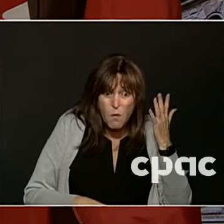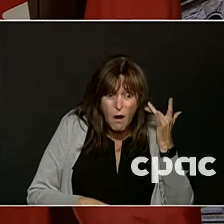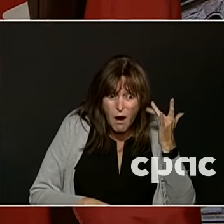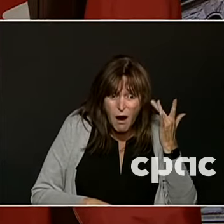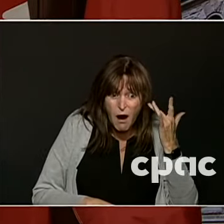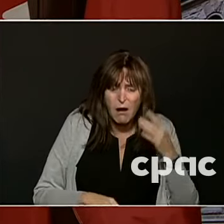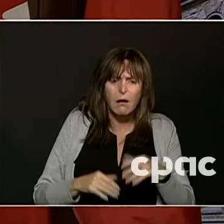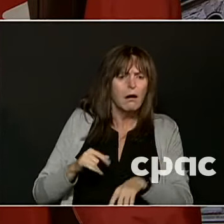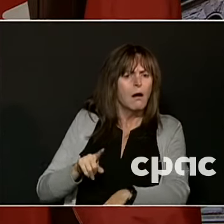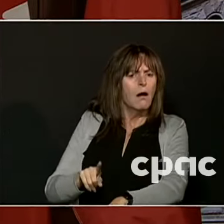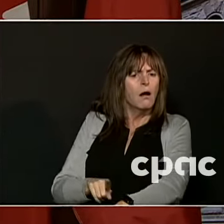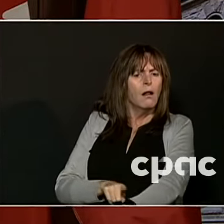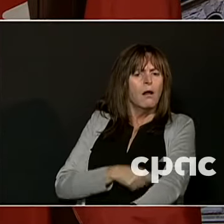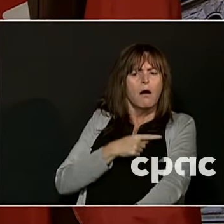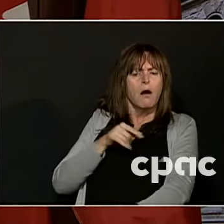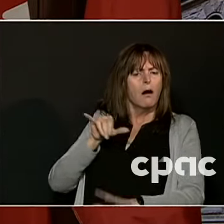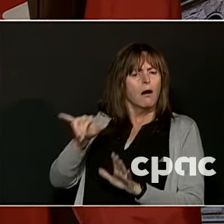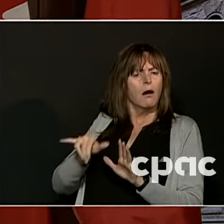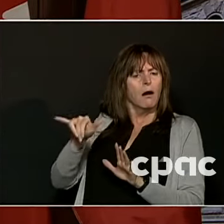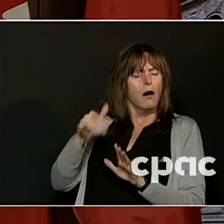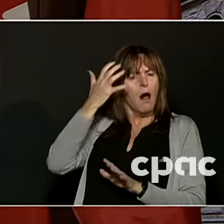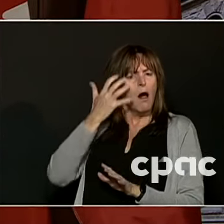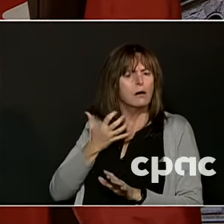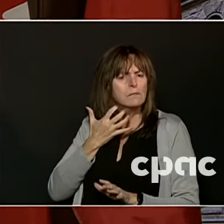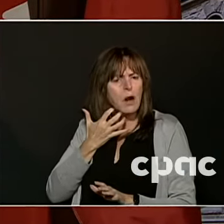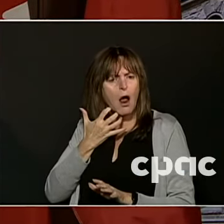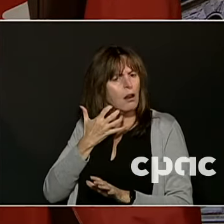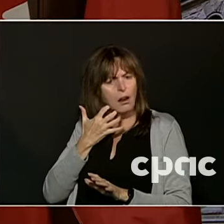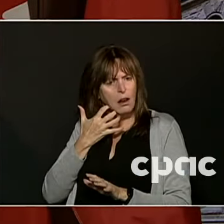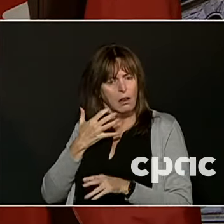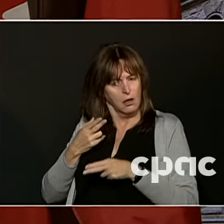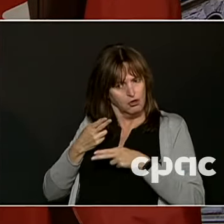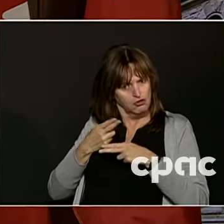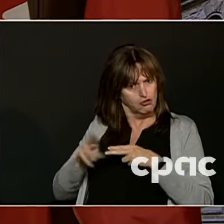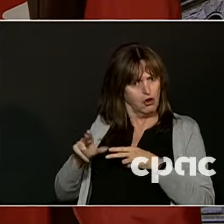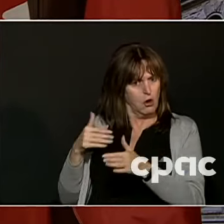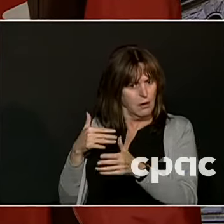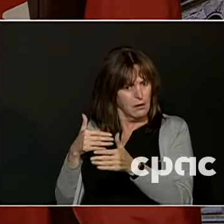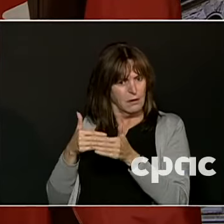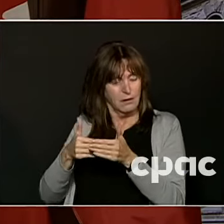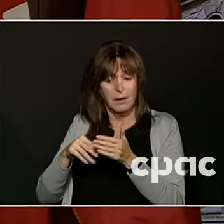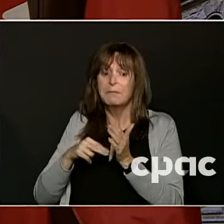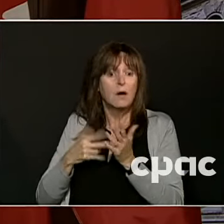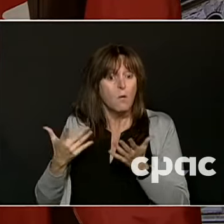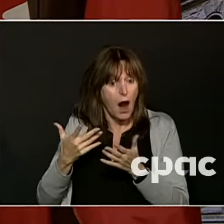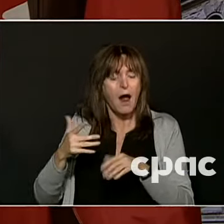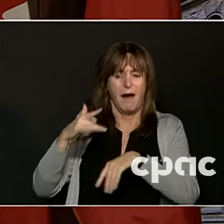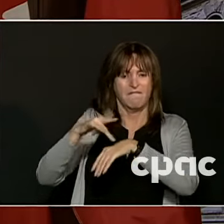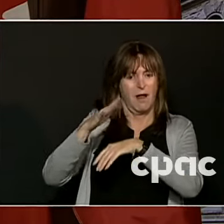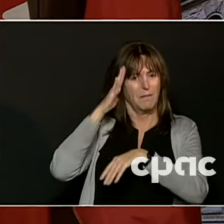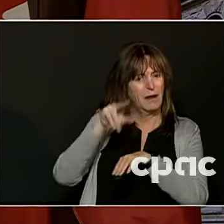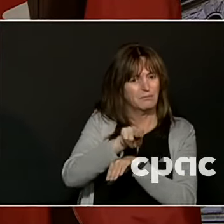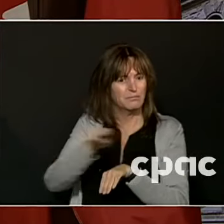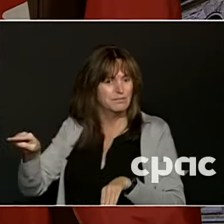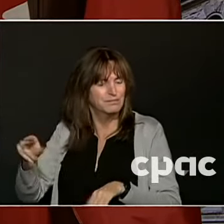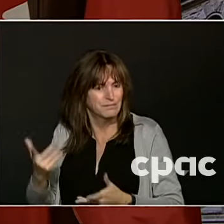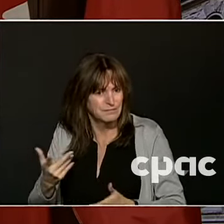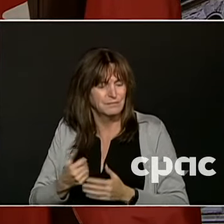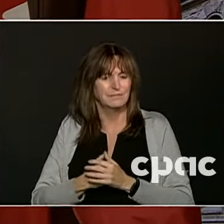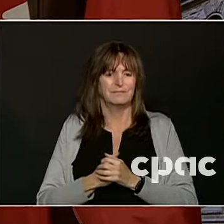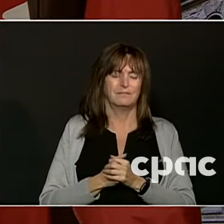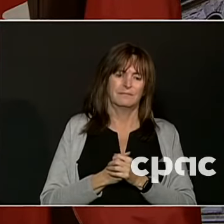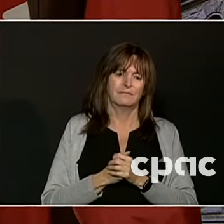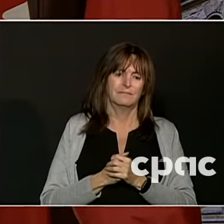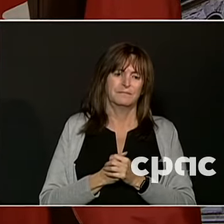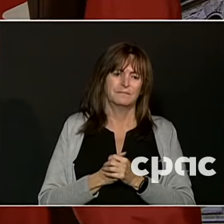should create capacity. However, looking at the case growth that is projected